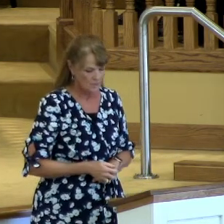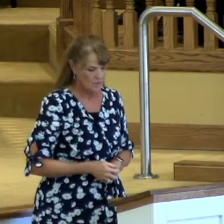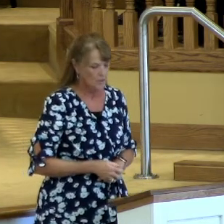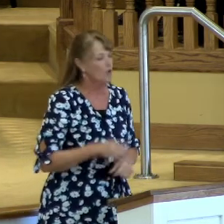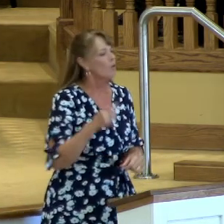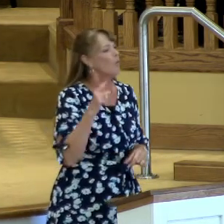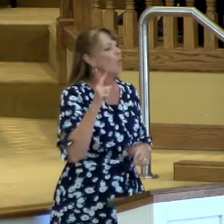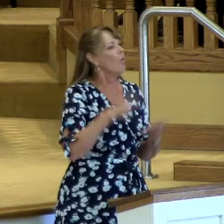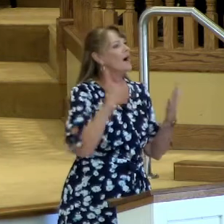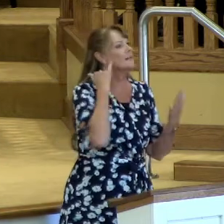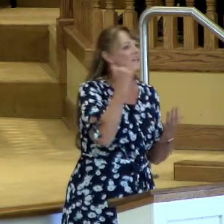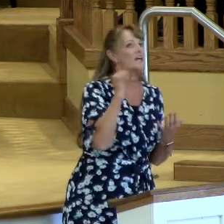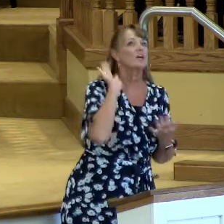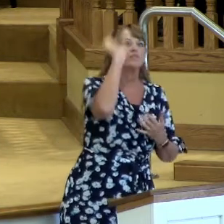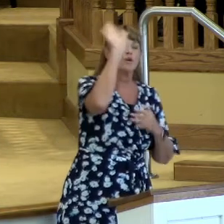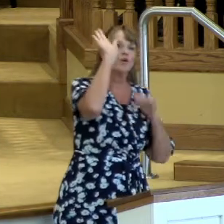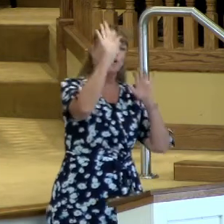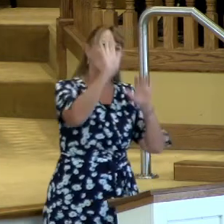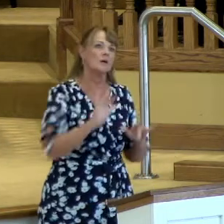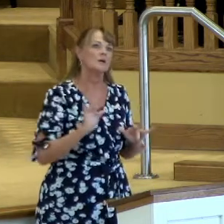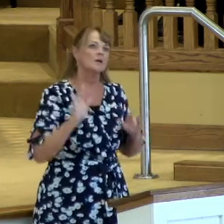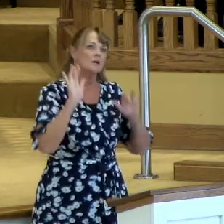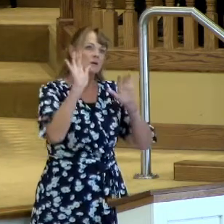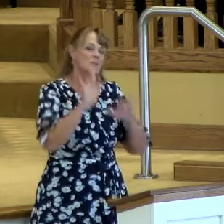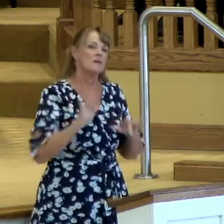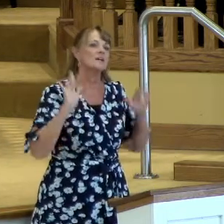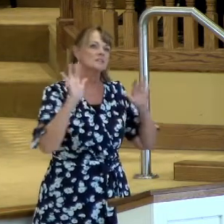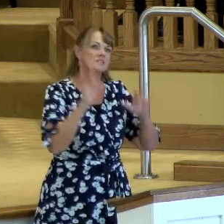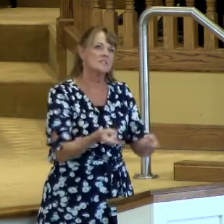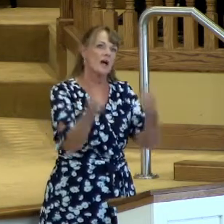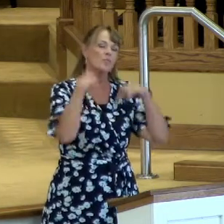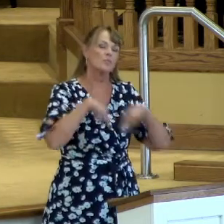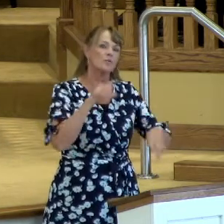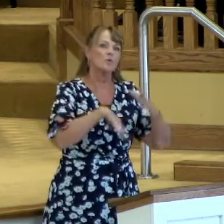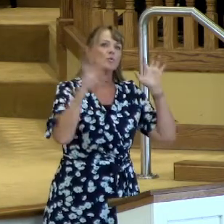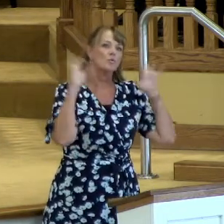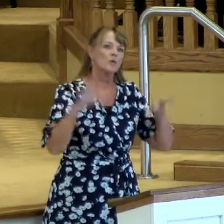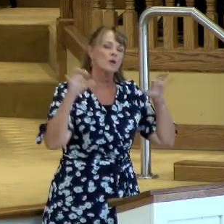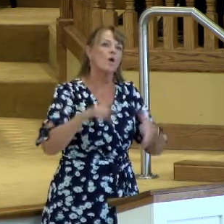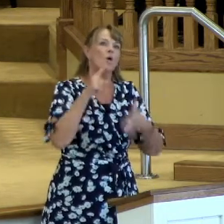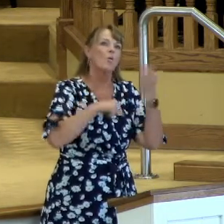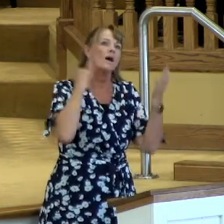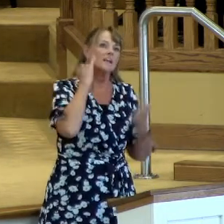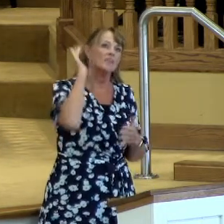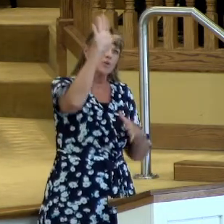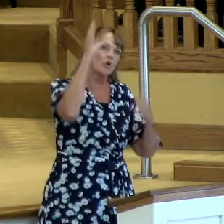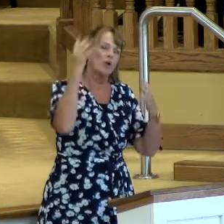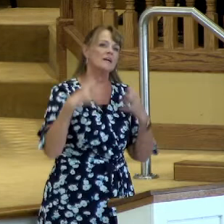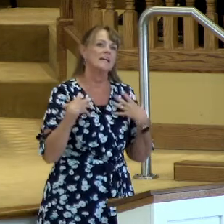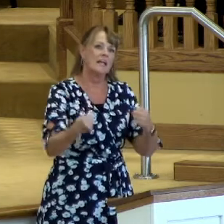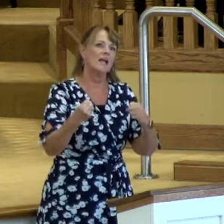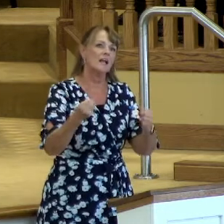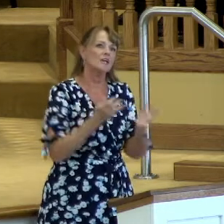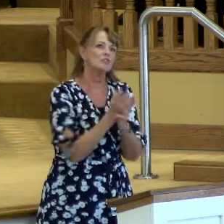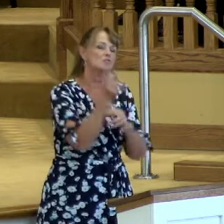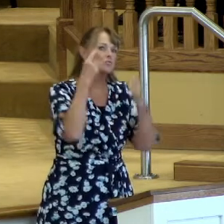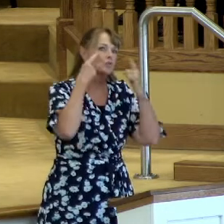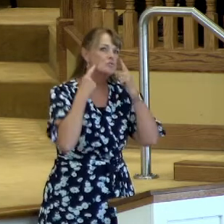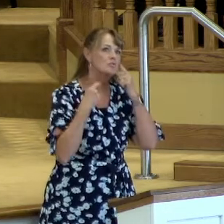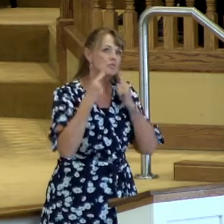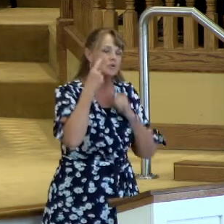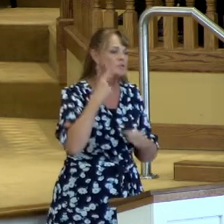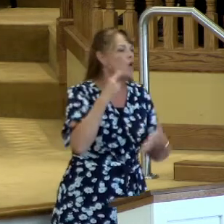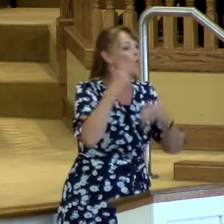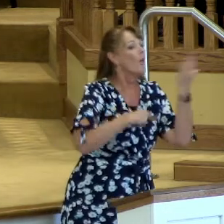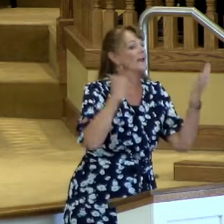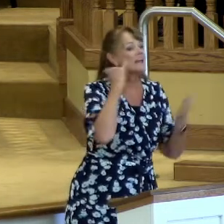Cause what if your blessings come through raindrops? What if your healing comes through tears? What if a